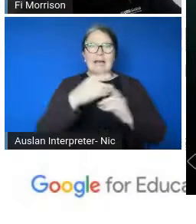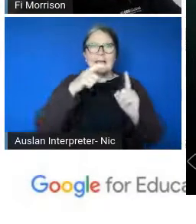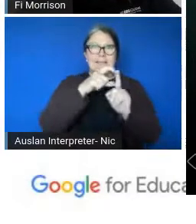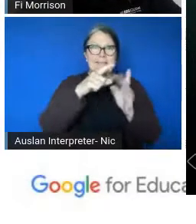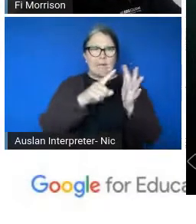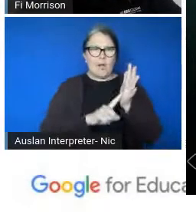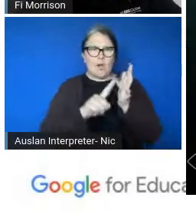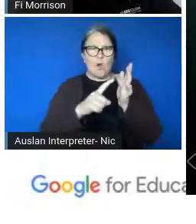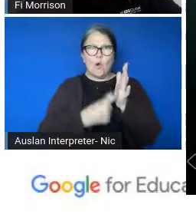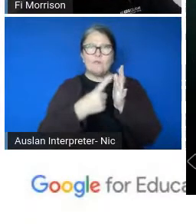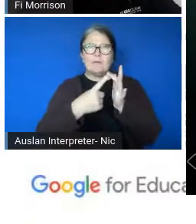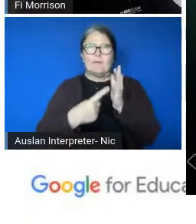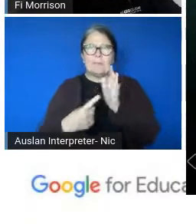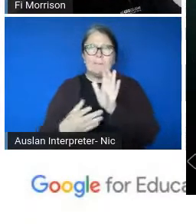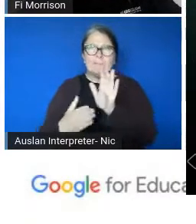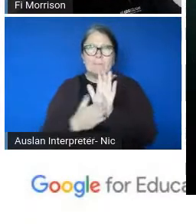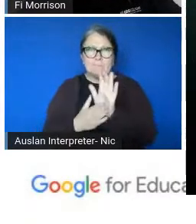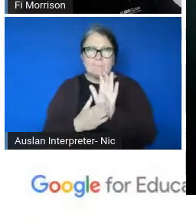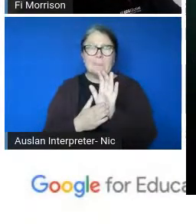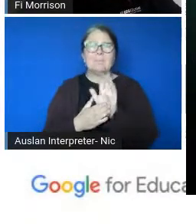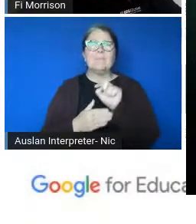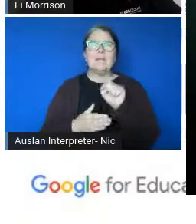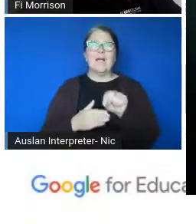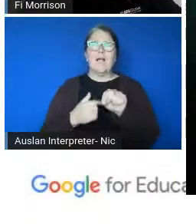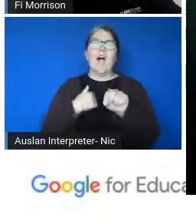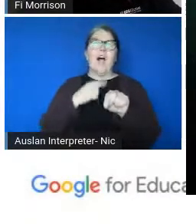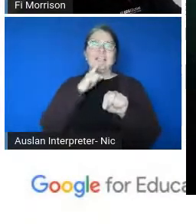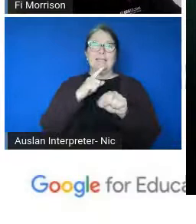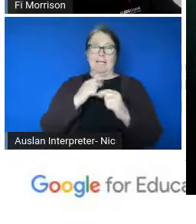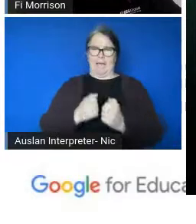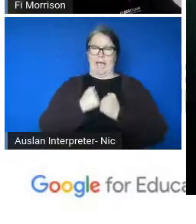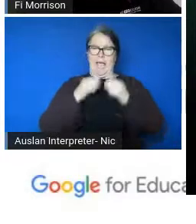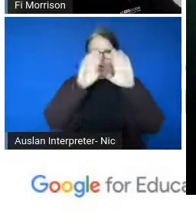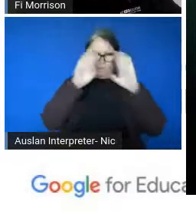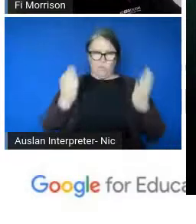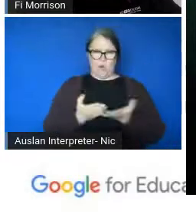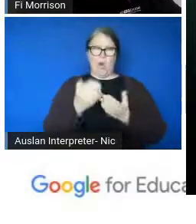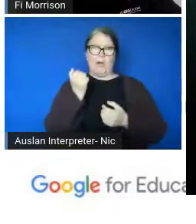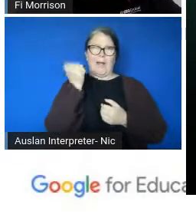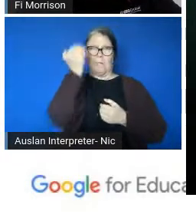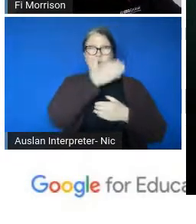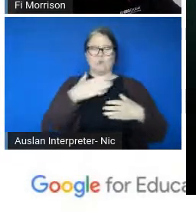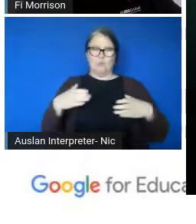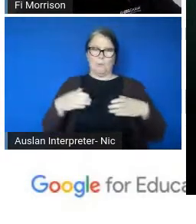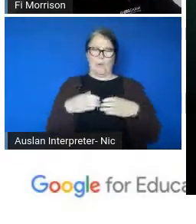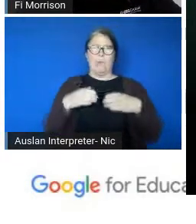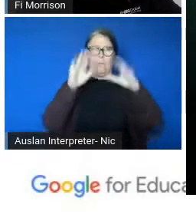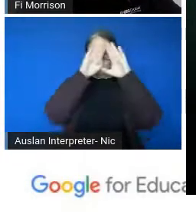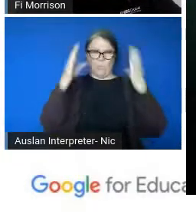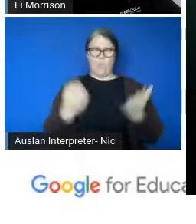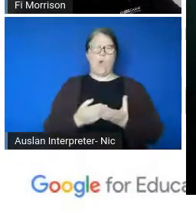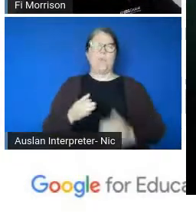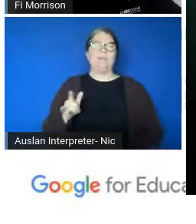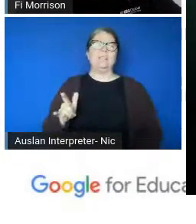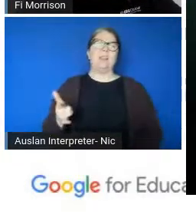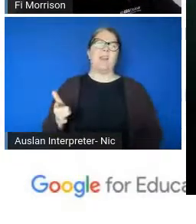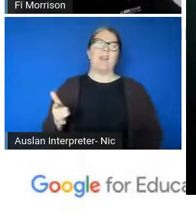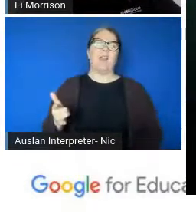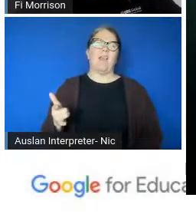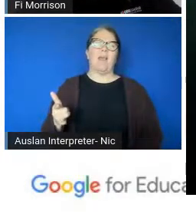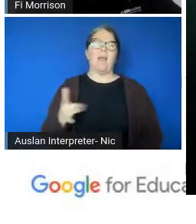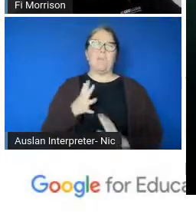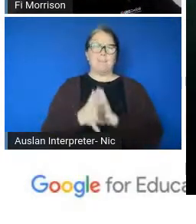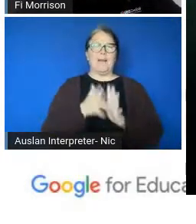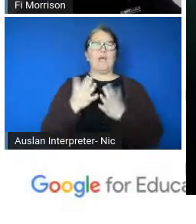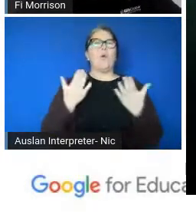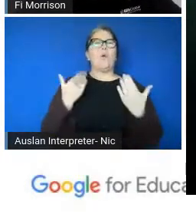screen. But like I said, deadly in our world, in the mob world, in the Aboriginal and Torres Strait Islander world, to describe something as cool or awesome. So kind of